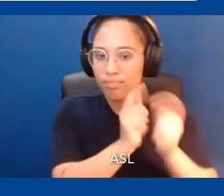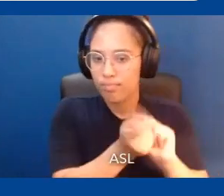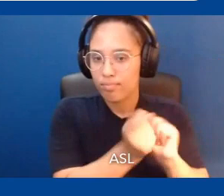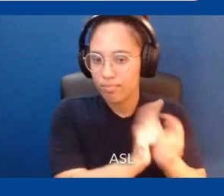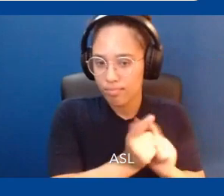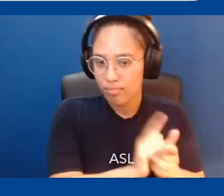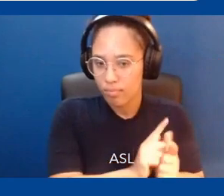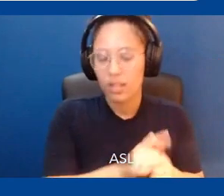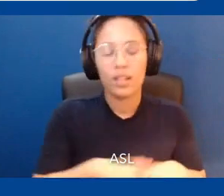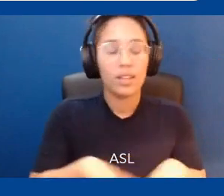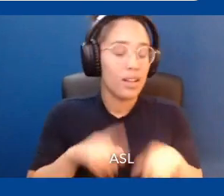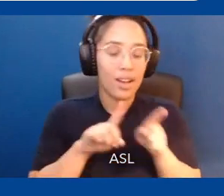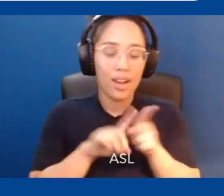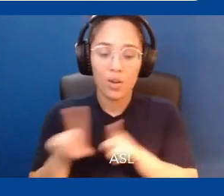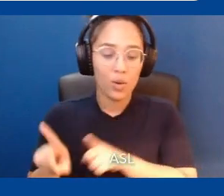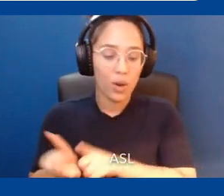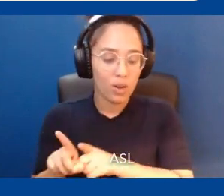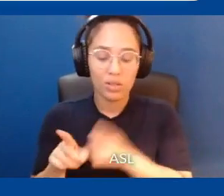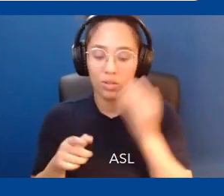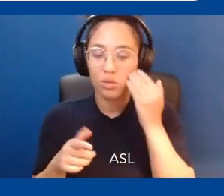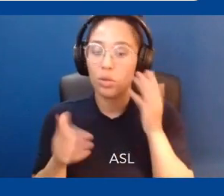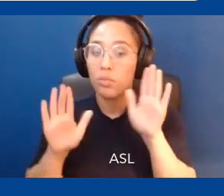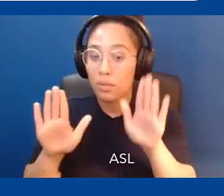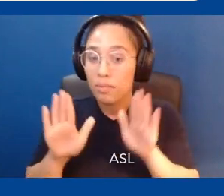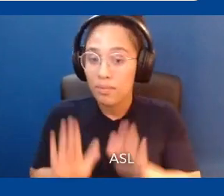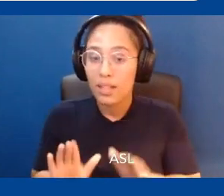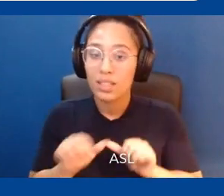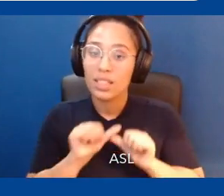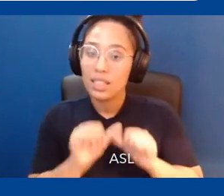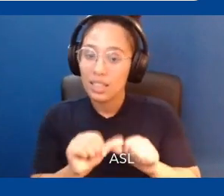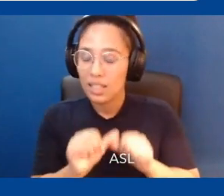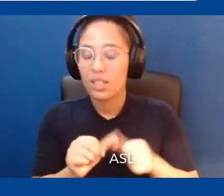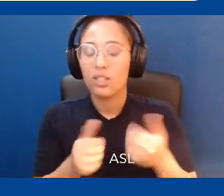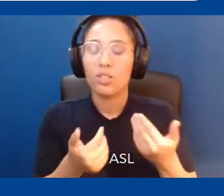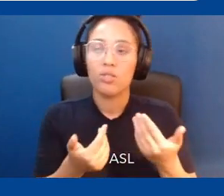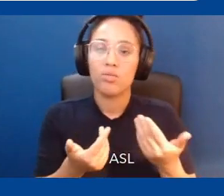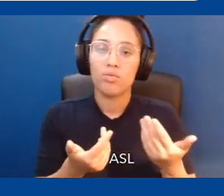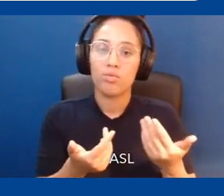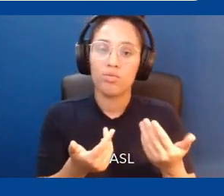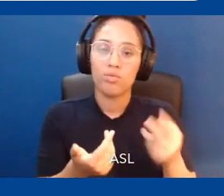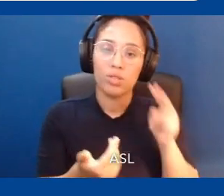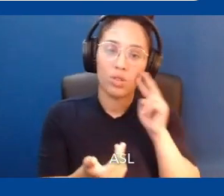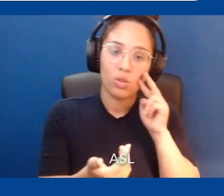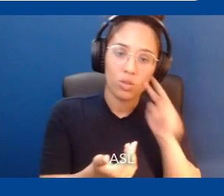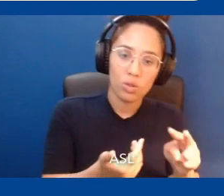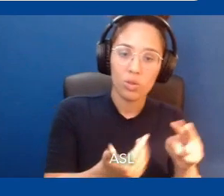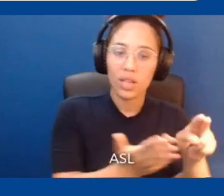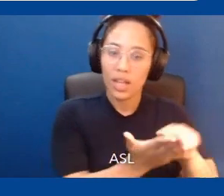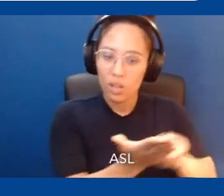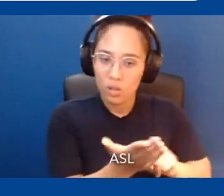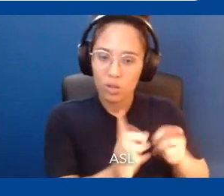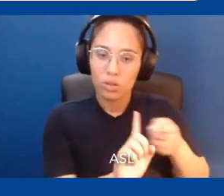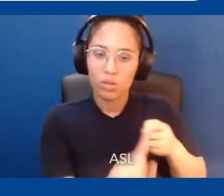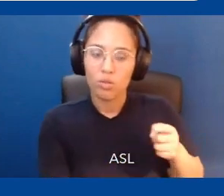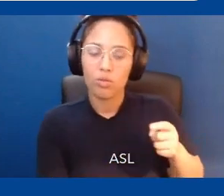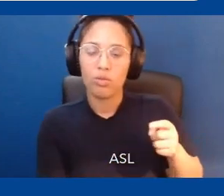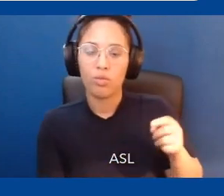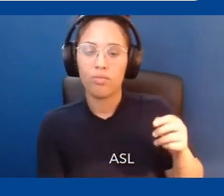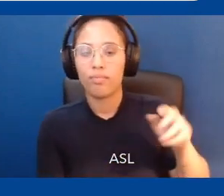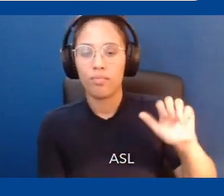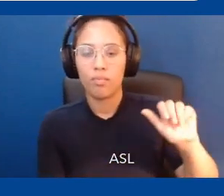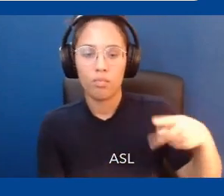amazing to continue to cross-reference those with notes from Karel Heider, the anthropologist who was